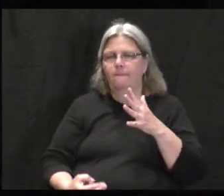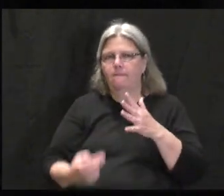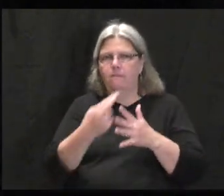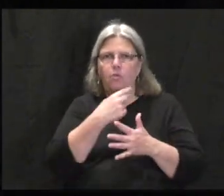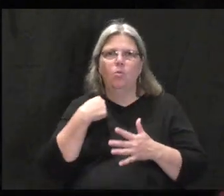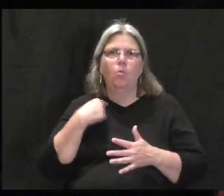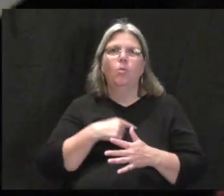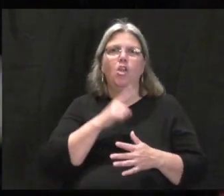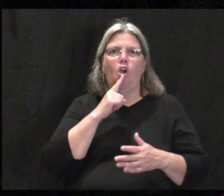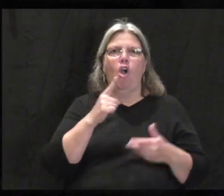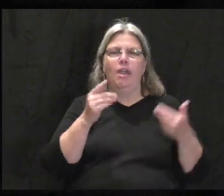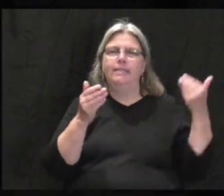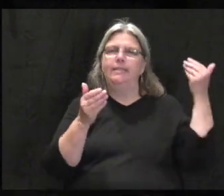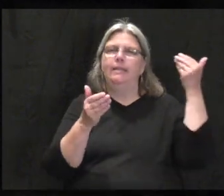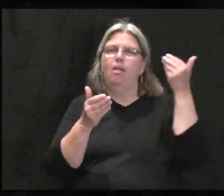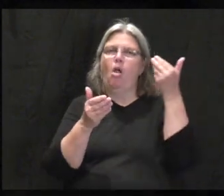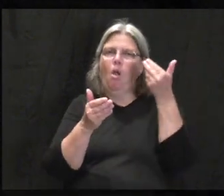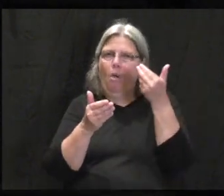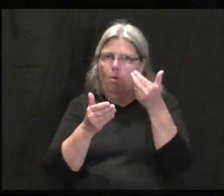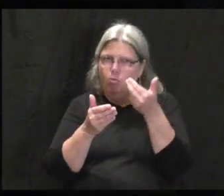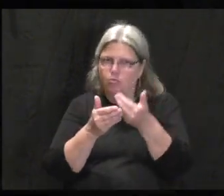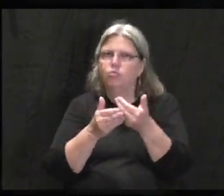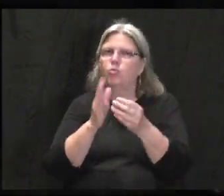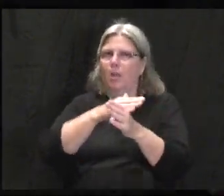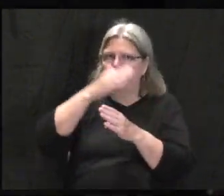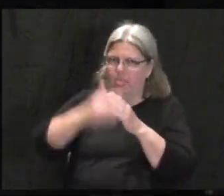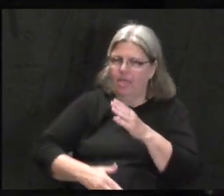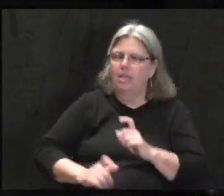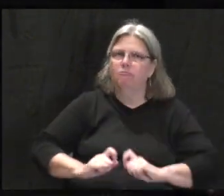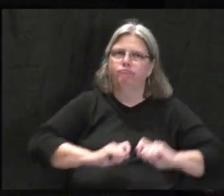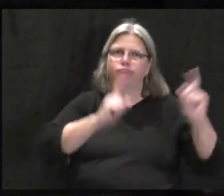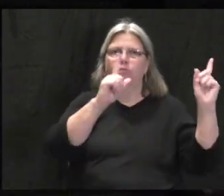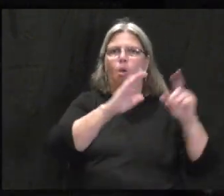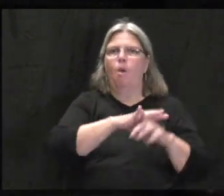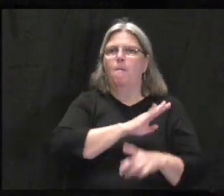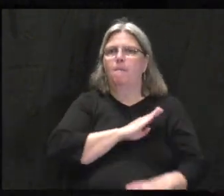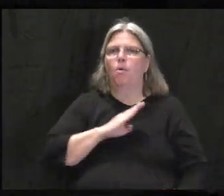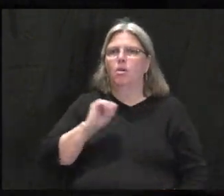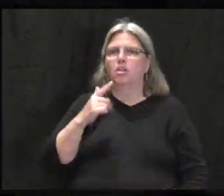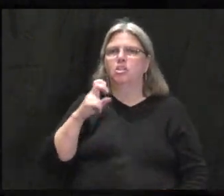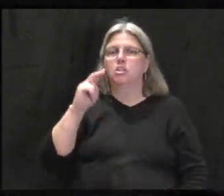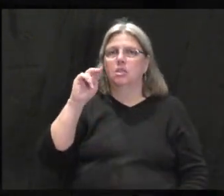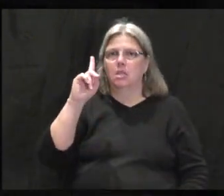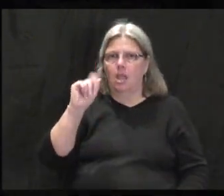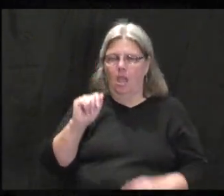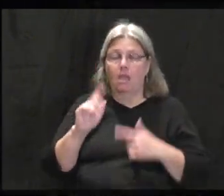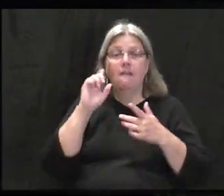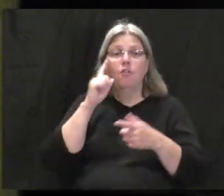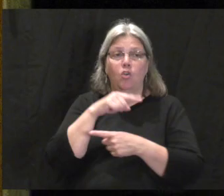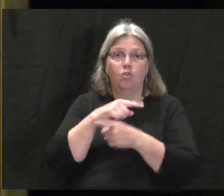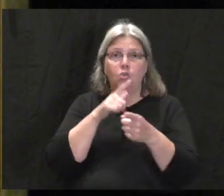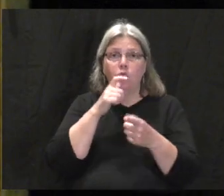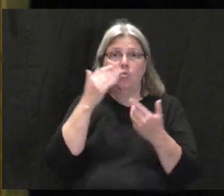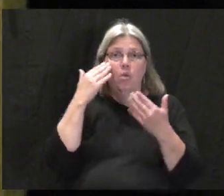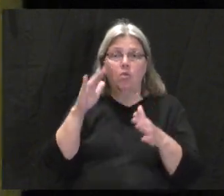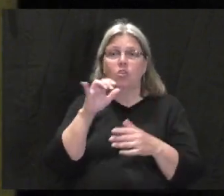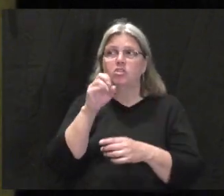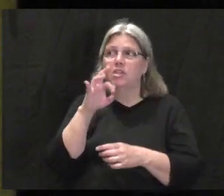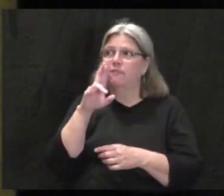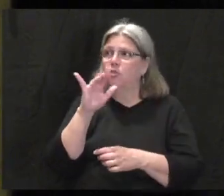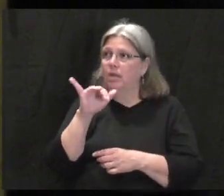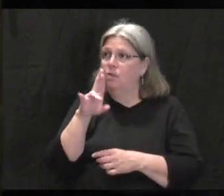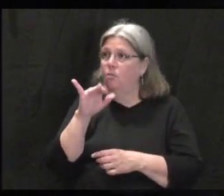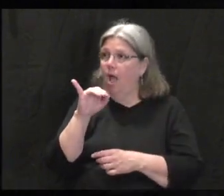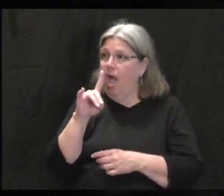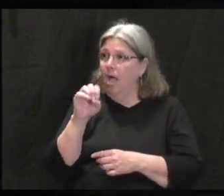did a little wave, or sitting right there. He is the person who does a lot of the discipline policies. Let me